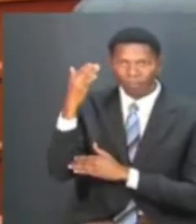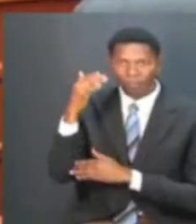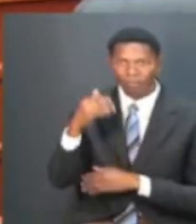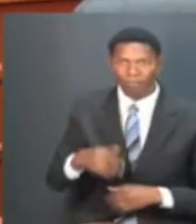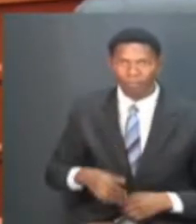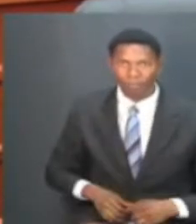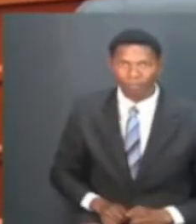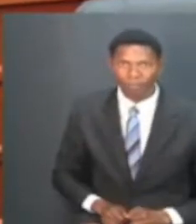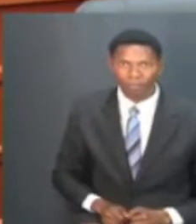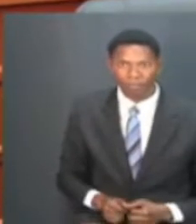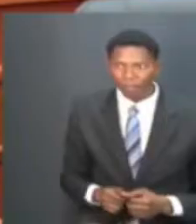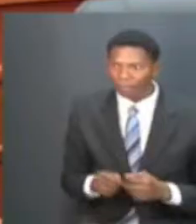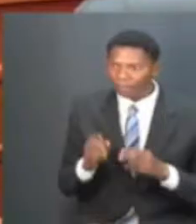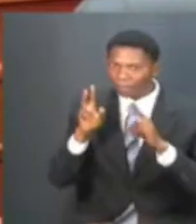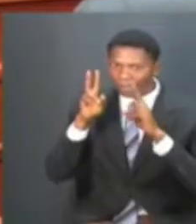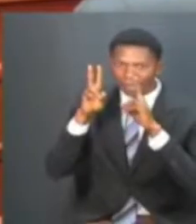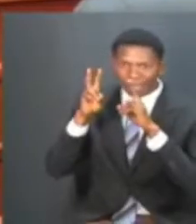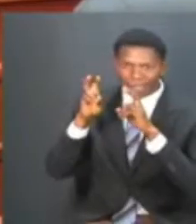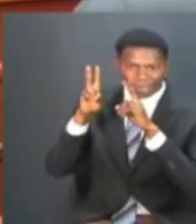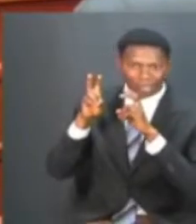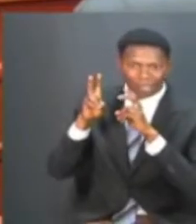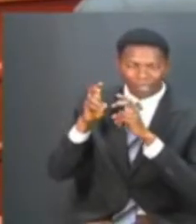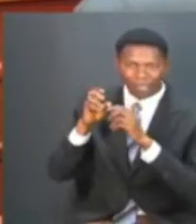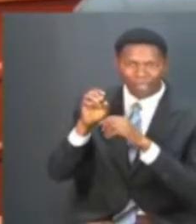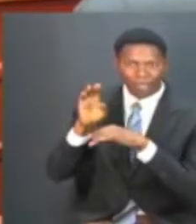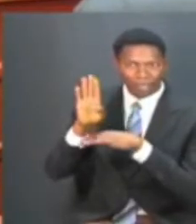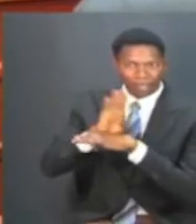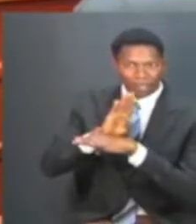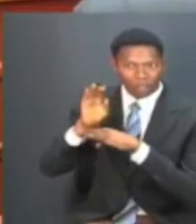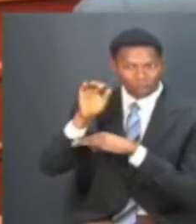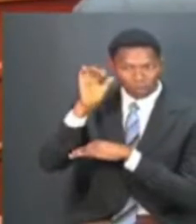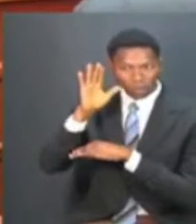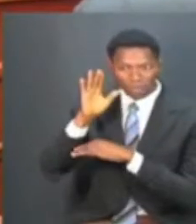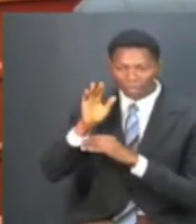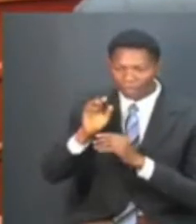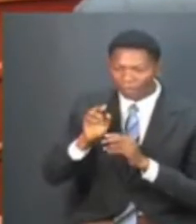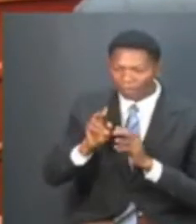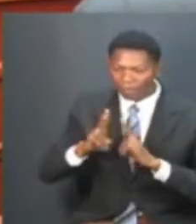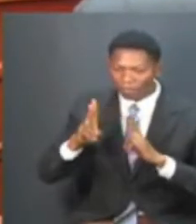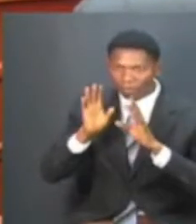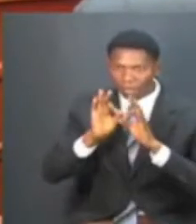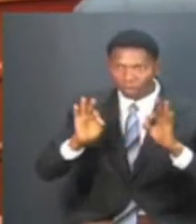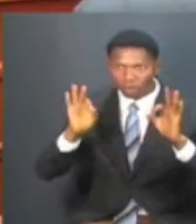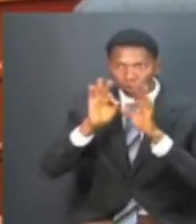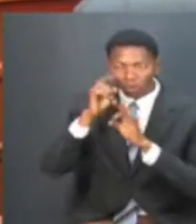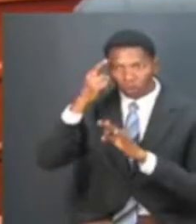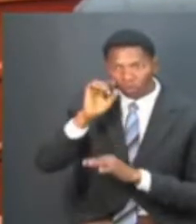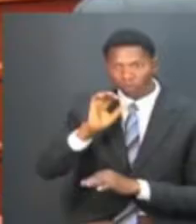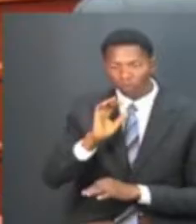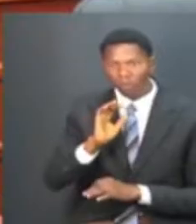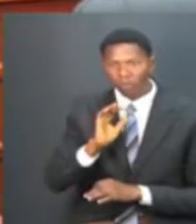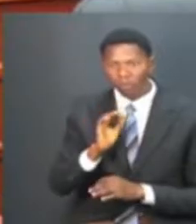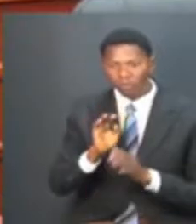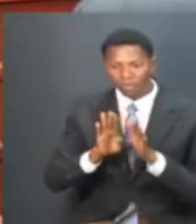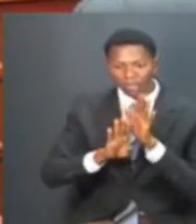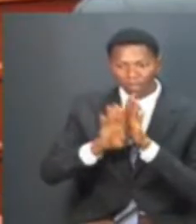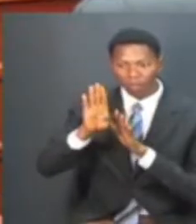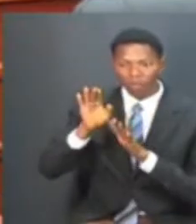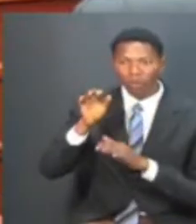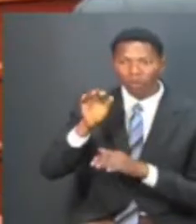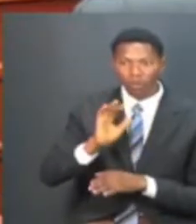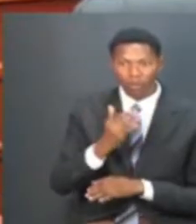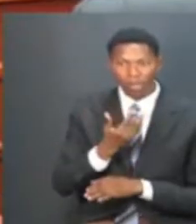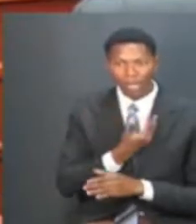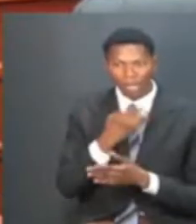of entrepreneurship is very critical for the growth of our economy and for the overall